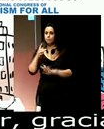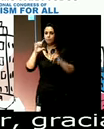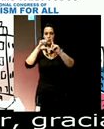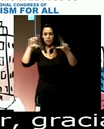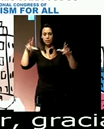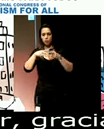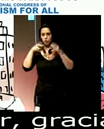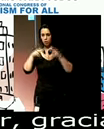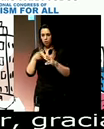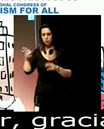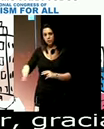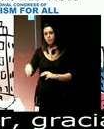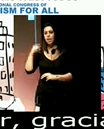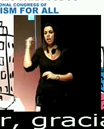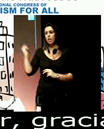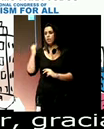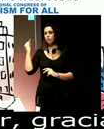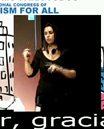entrepreneur.